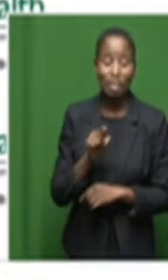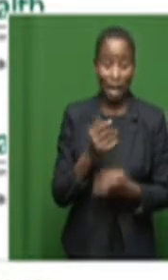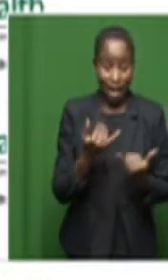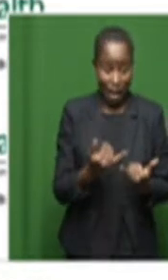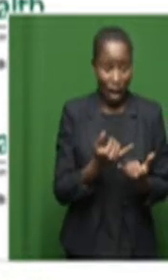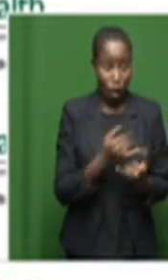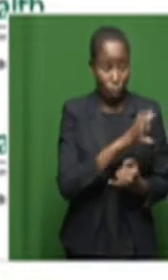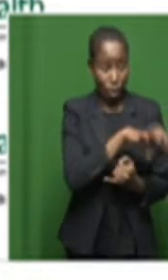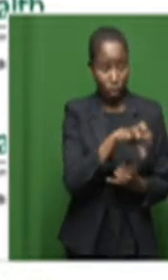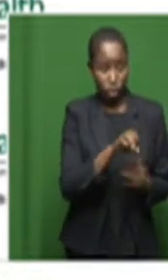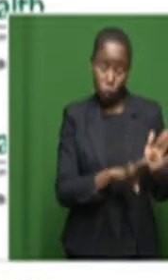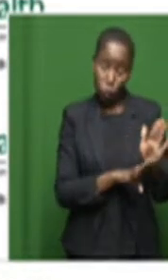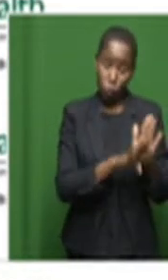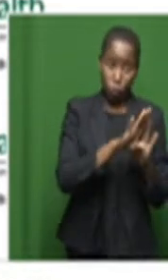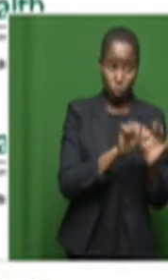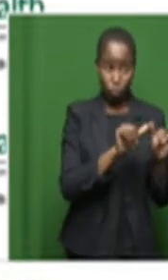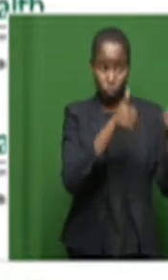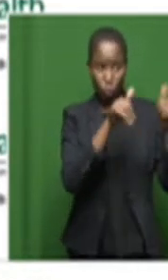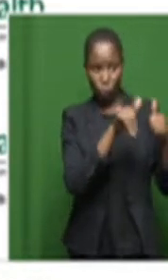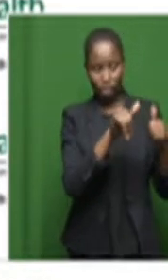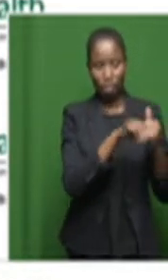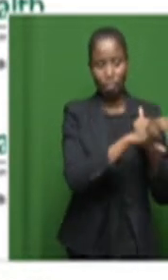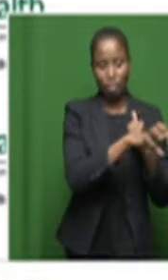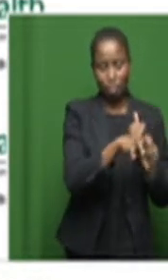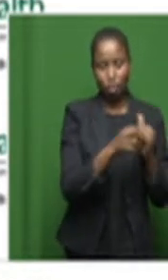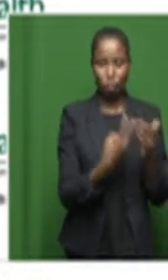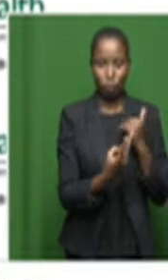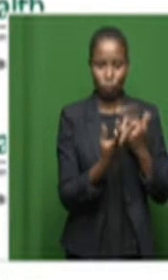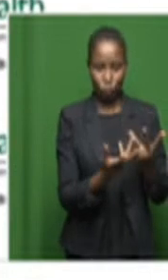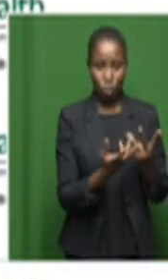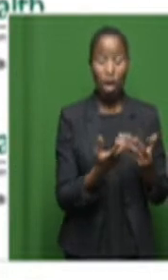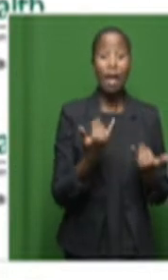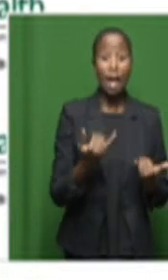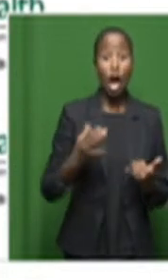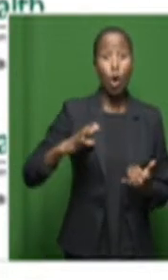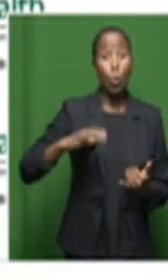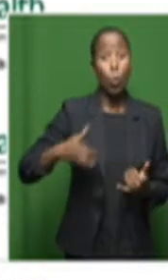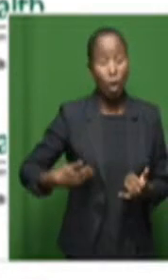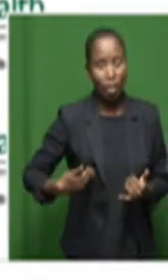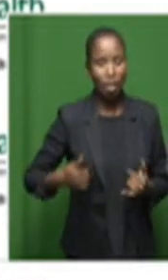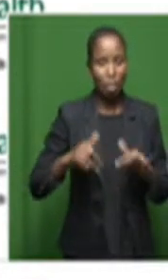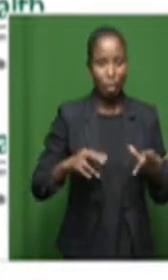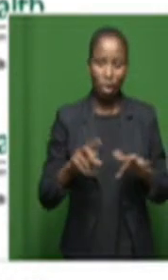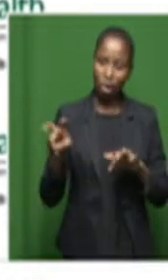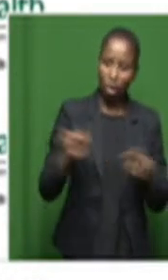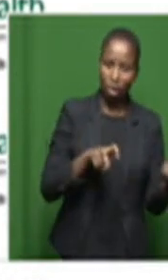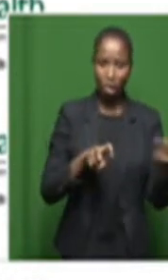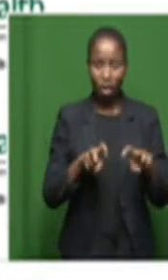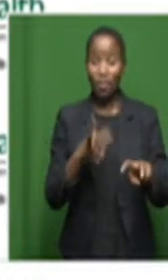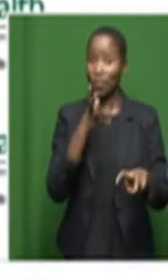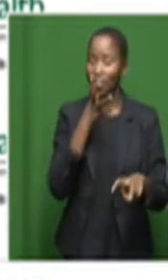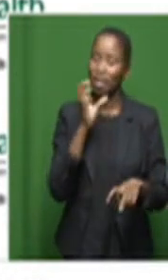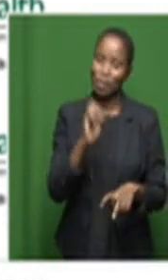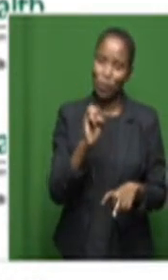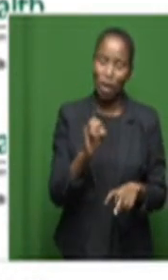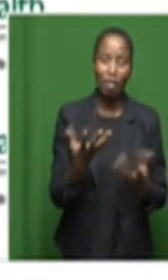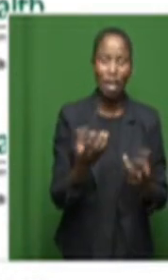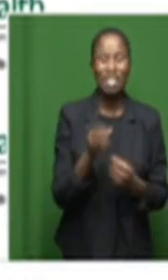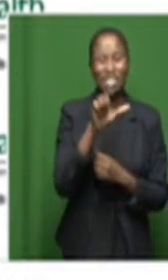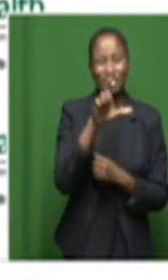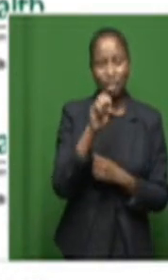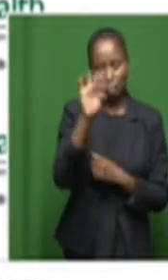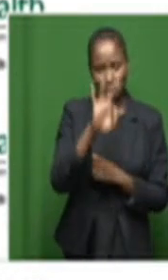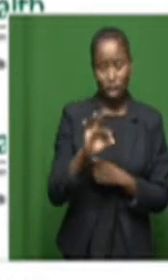provinces leading. Our female compatriots are leading in coming forward to be vaccinated. 60% of the